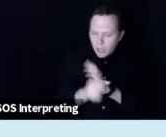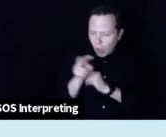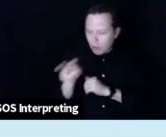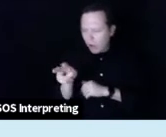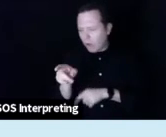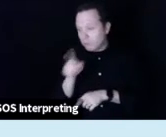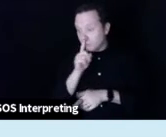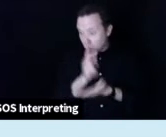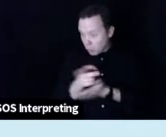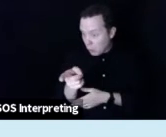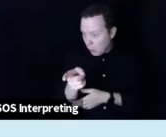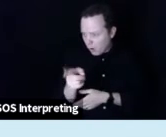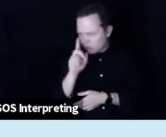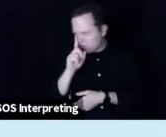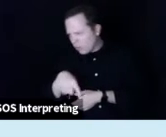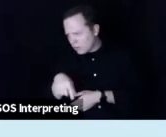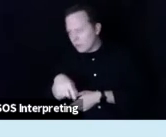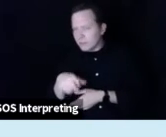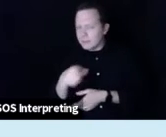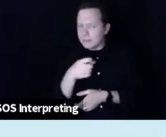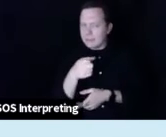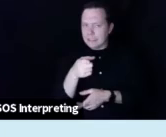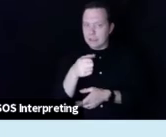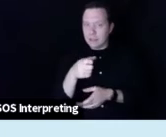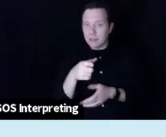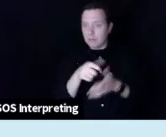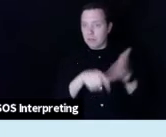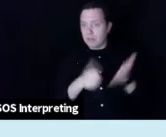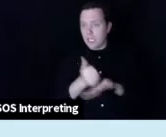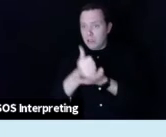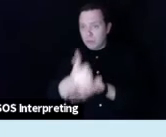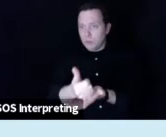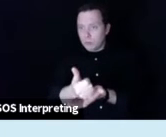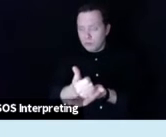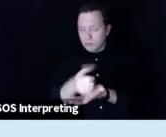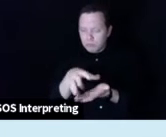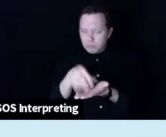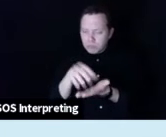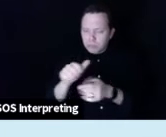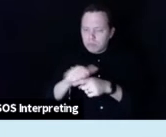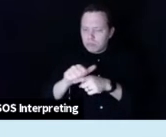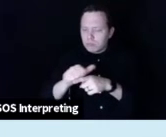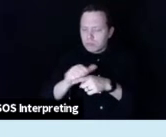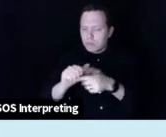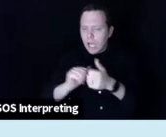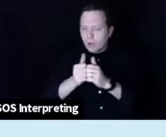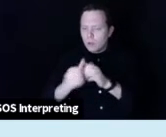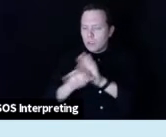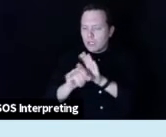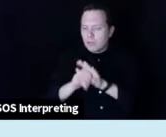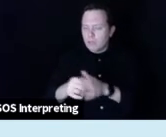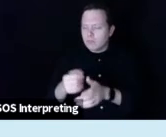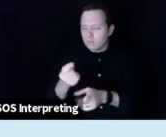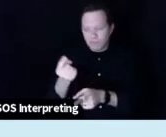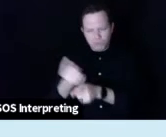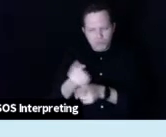a resource online and you're not sure if you can trust it or not. A tutorial like this will help you